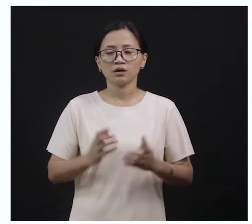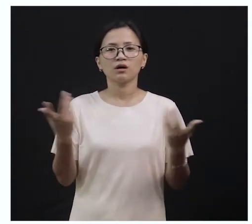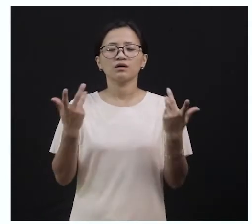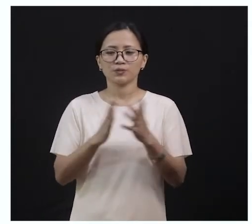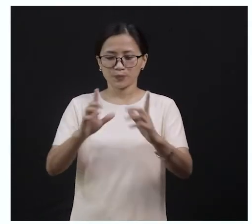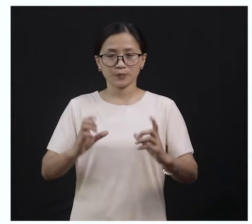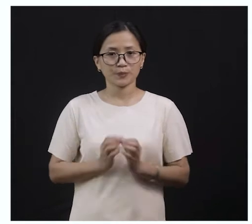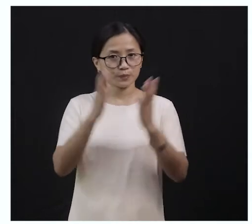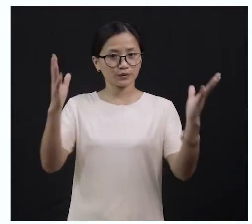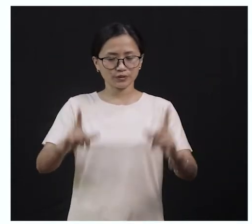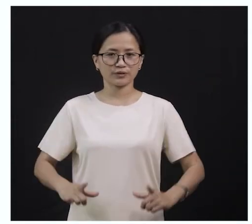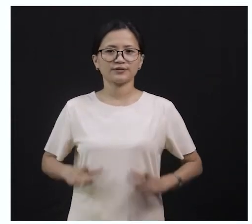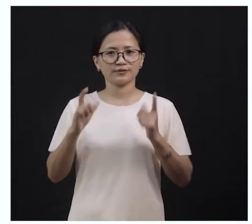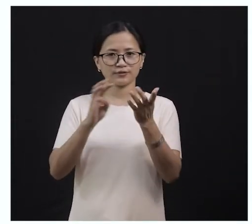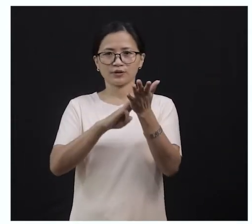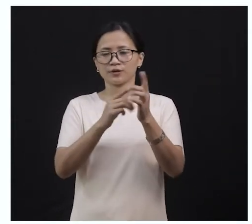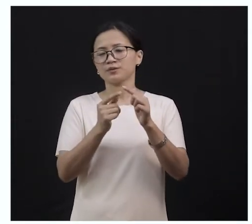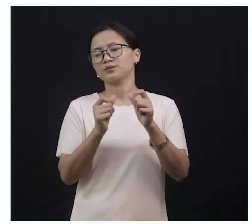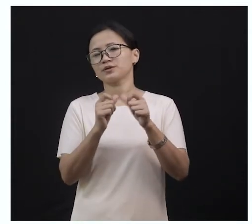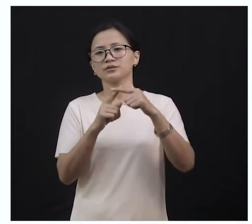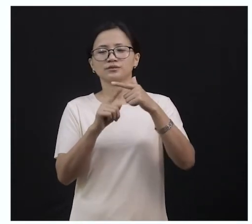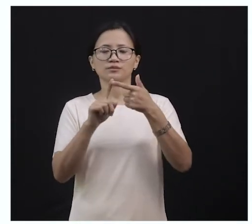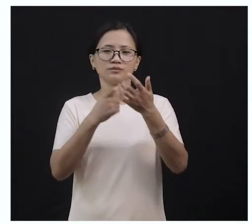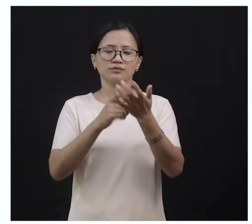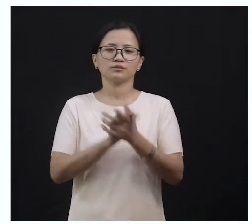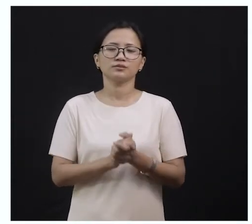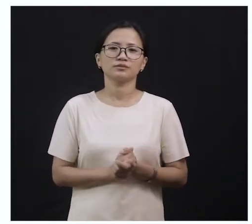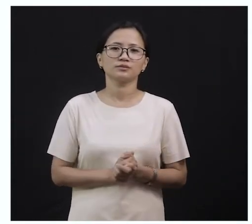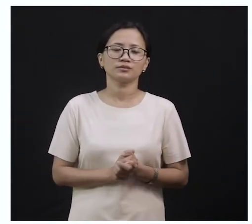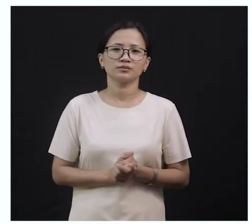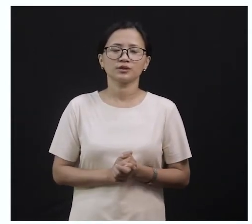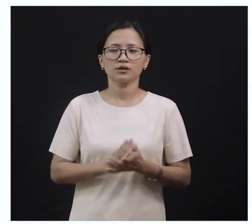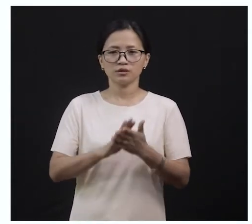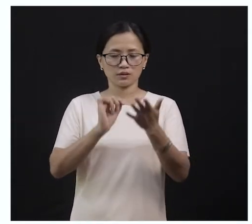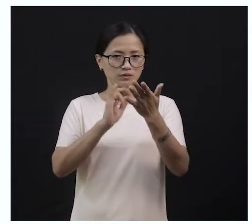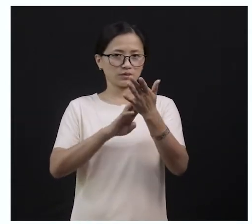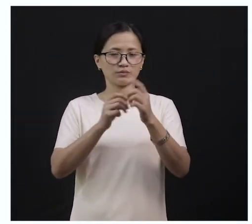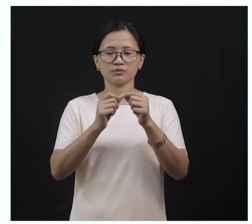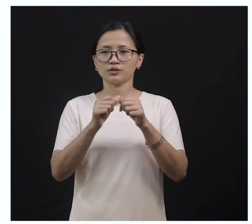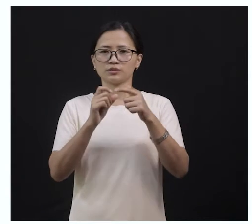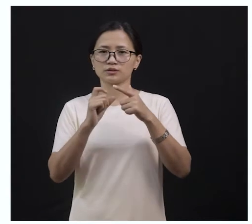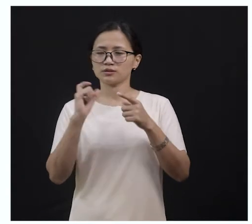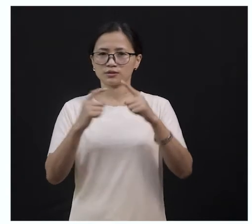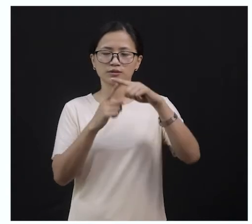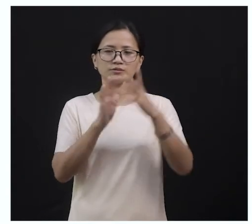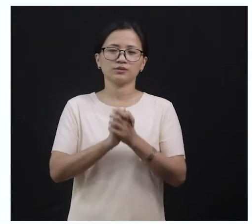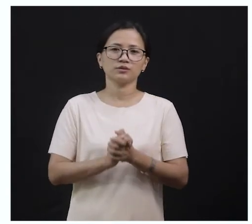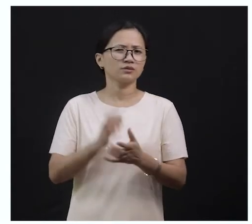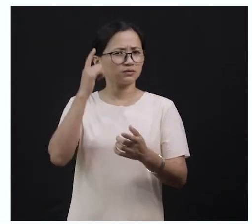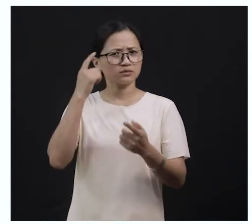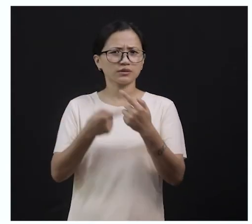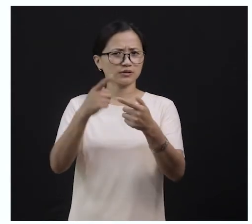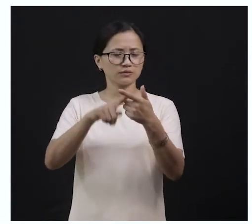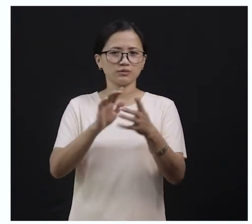life matters, right? It brings an impact. Though the butterfly is short-lived, they have an impact on us, right? We experience the